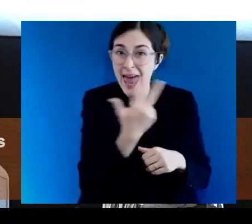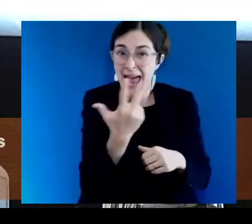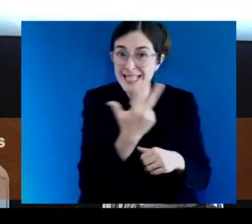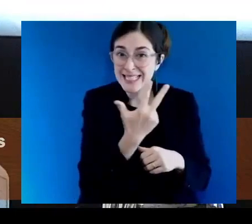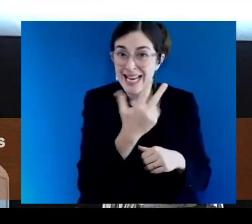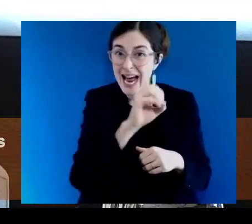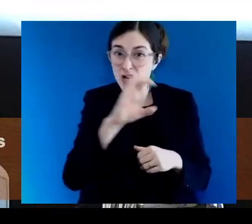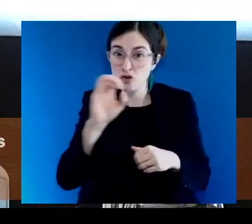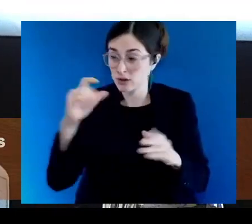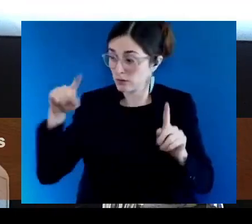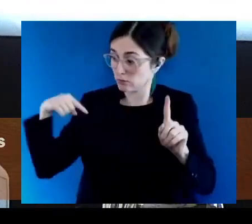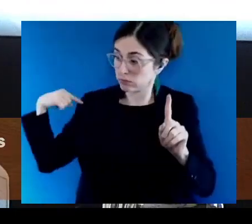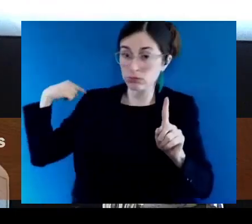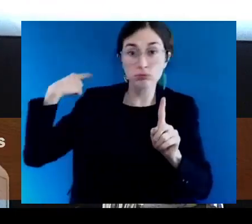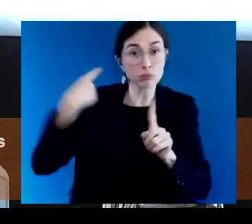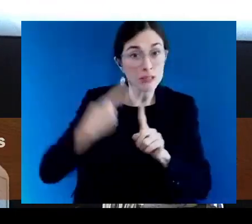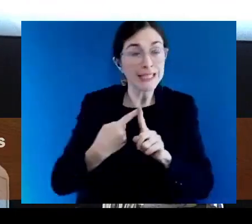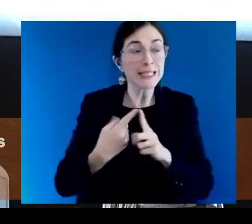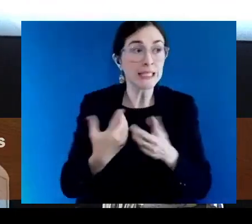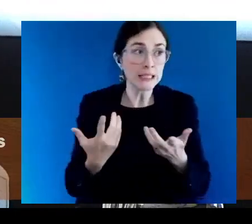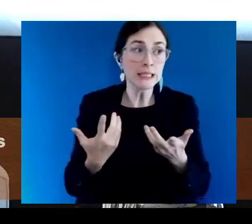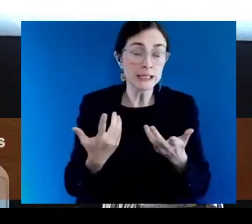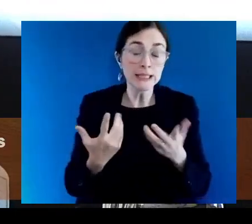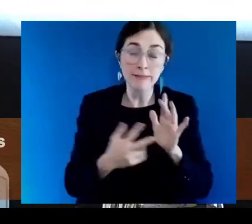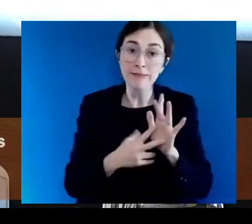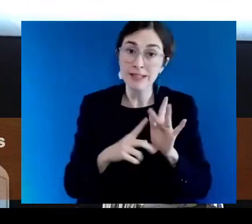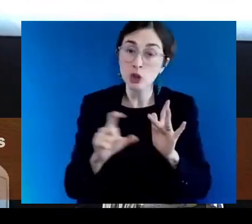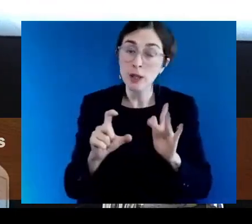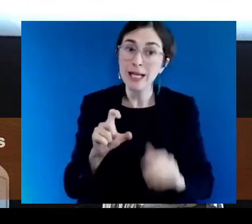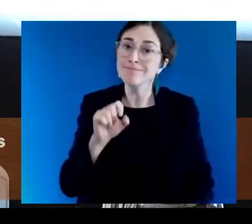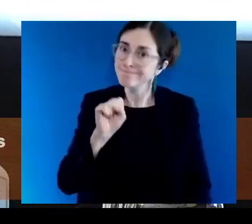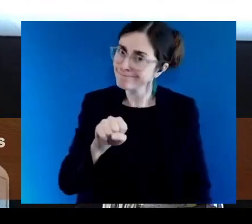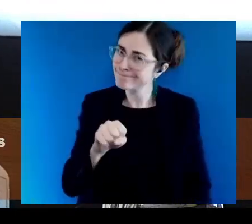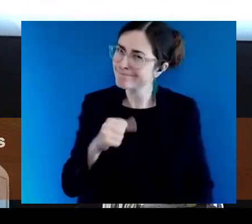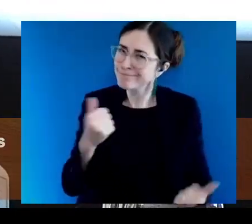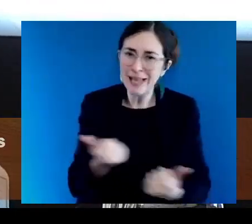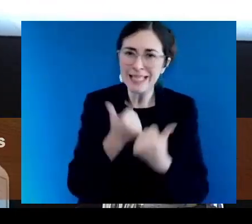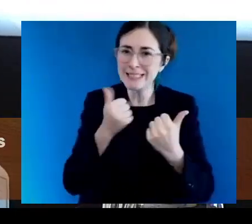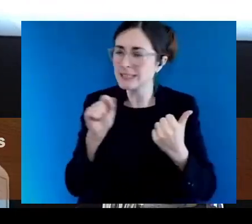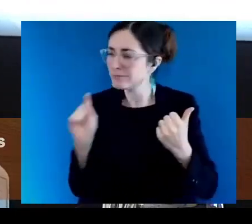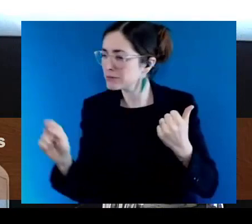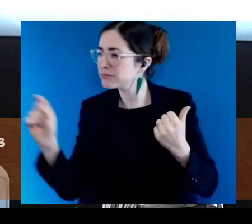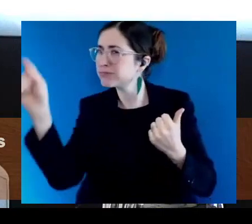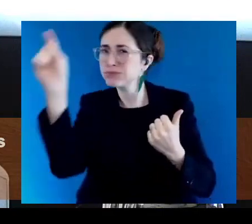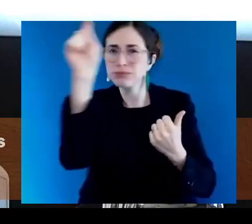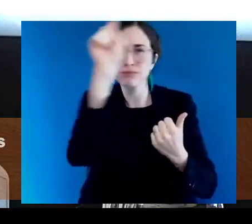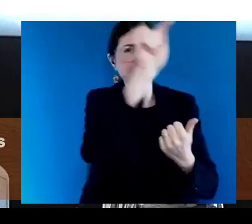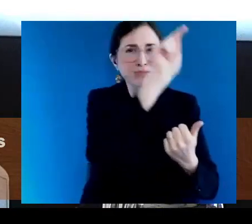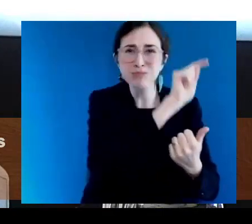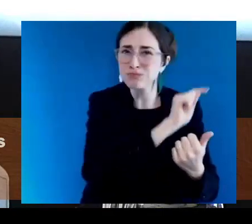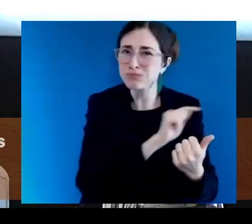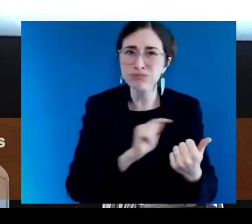certainly, Victoria is dotted with unrehabilitation holes in the ground, if you